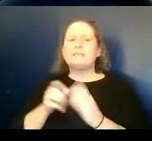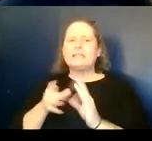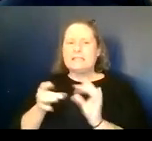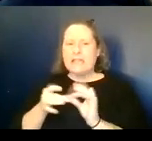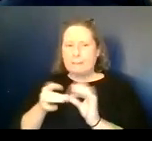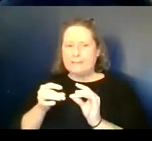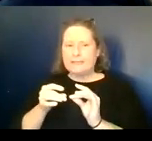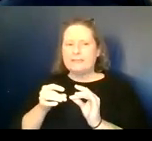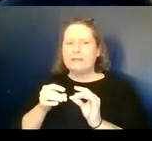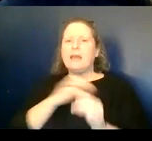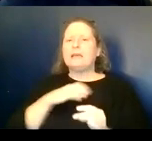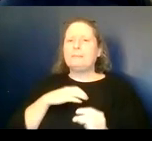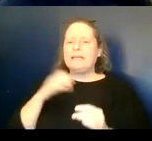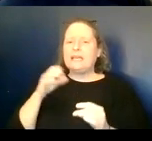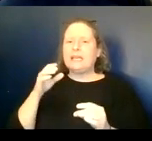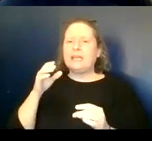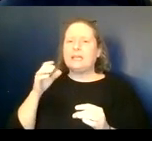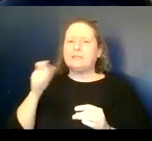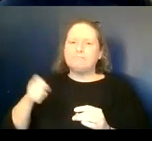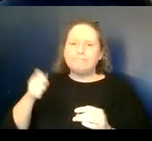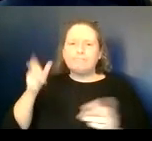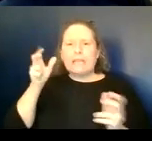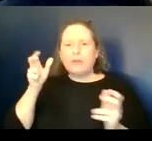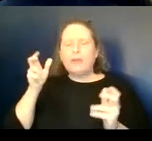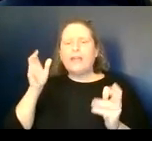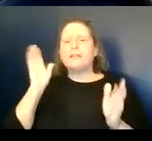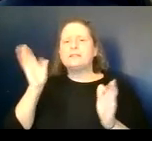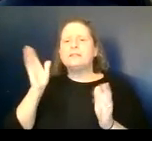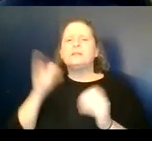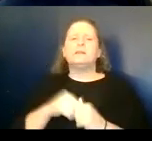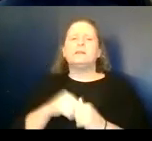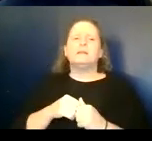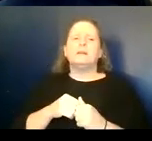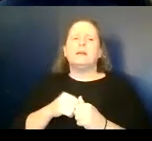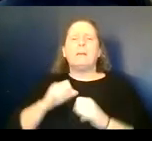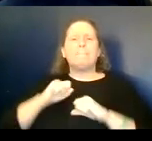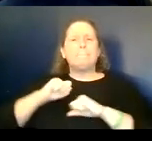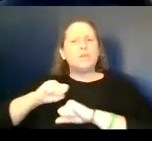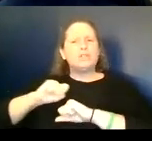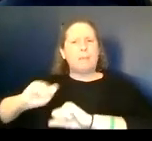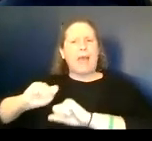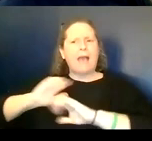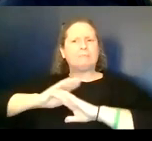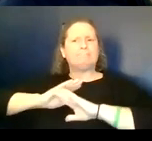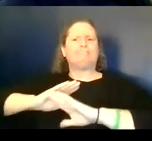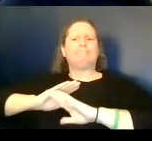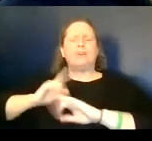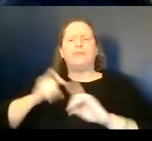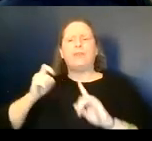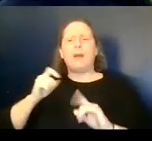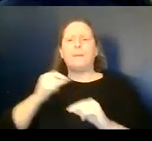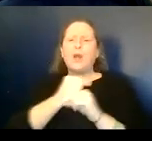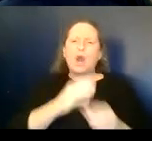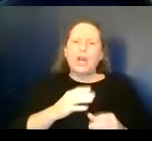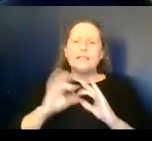some disability service providers, and guardians and family members, which is just